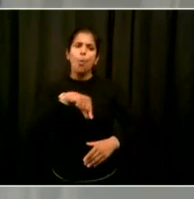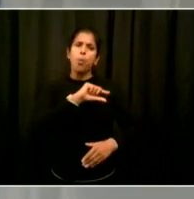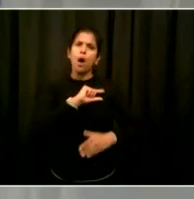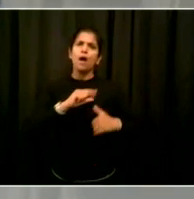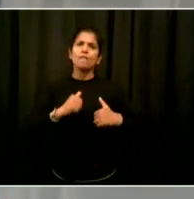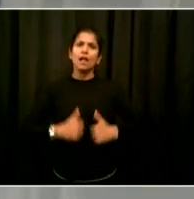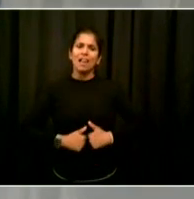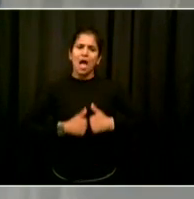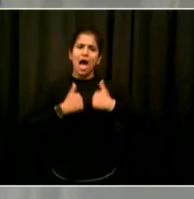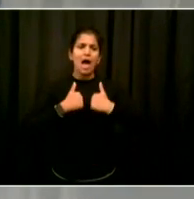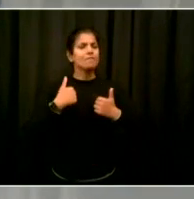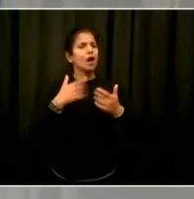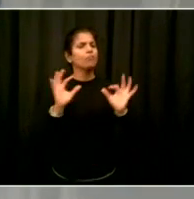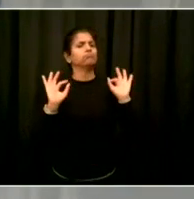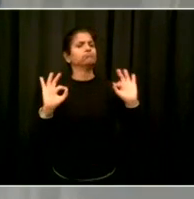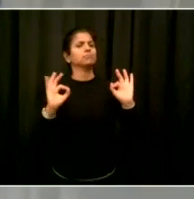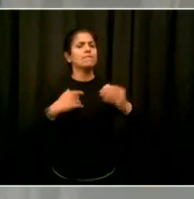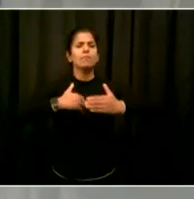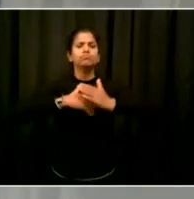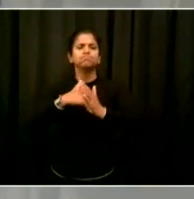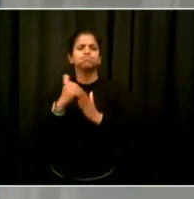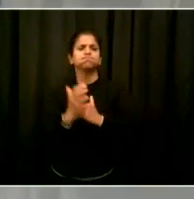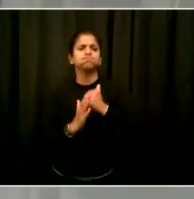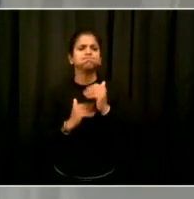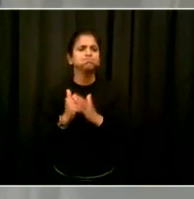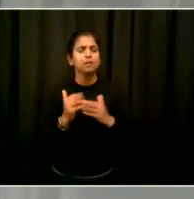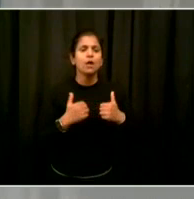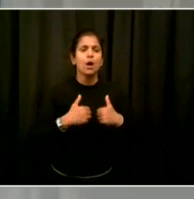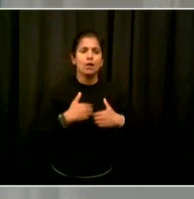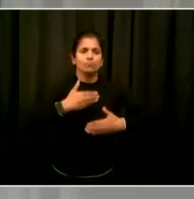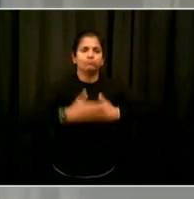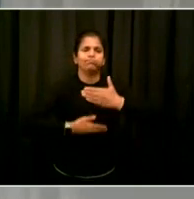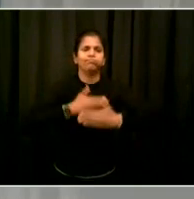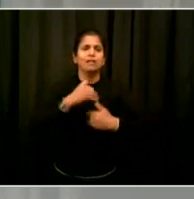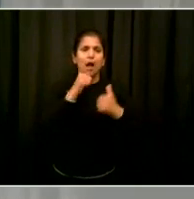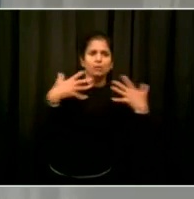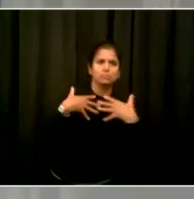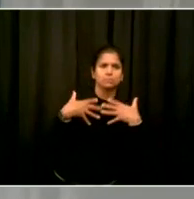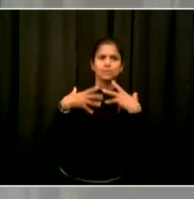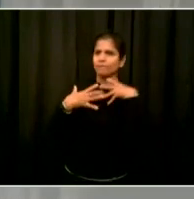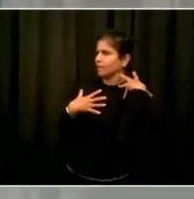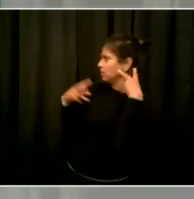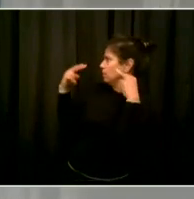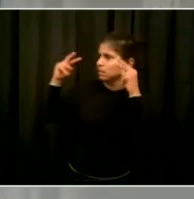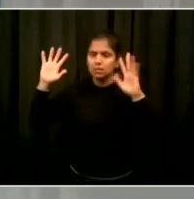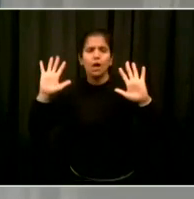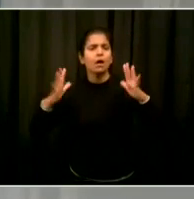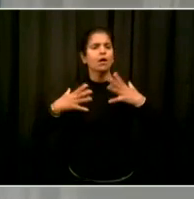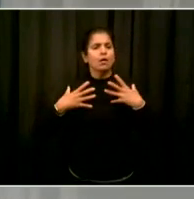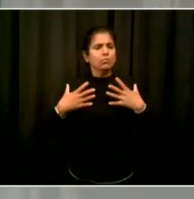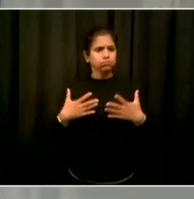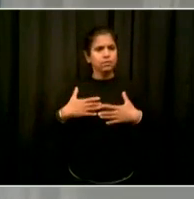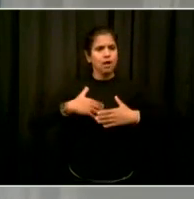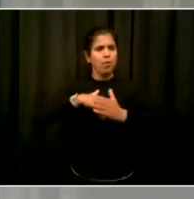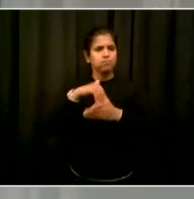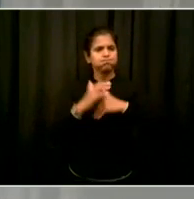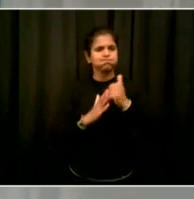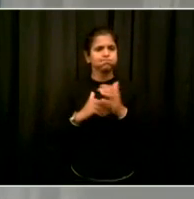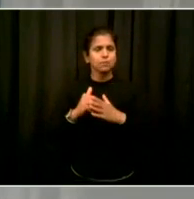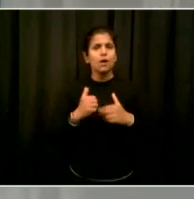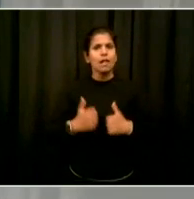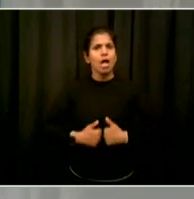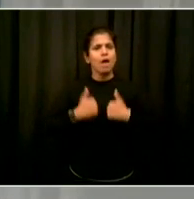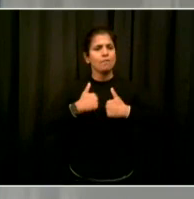that happens. When you restore faith and trust in the police department, it has an ultimate effect on the morale of police